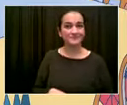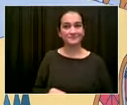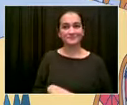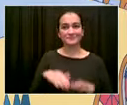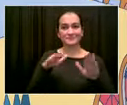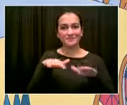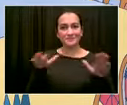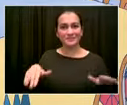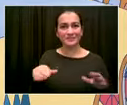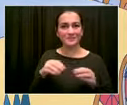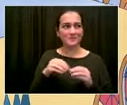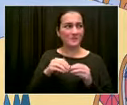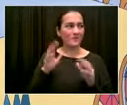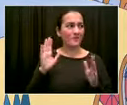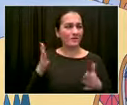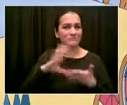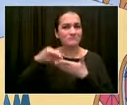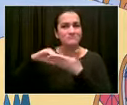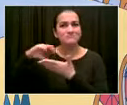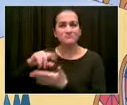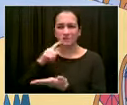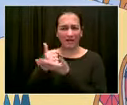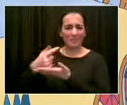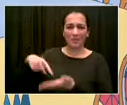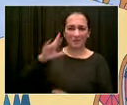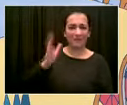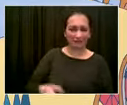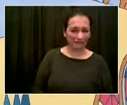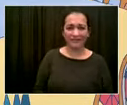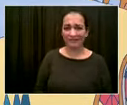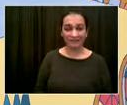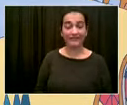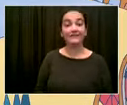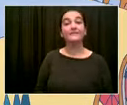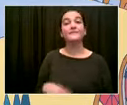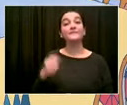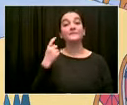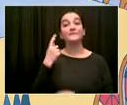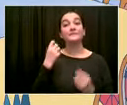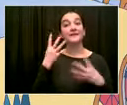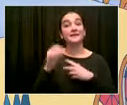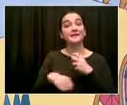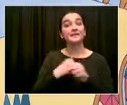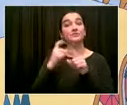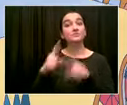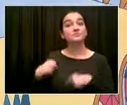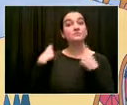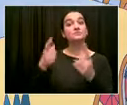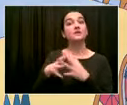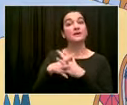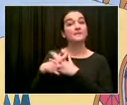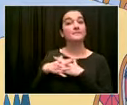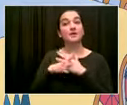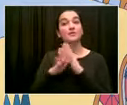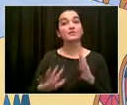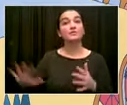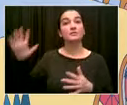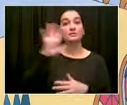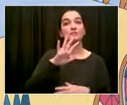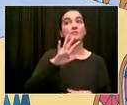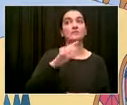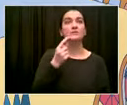the potential for year-round education. It's never been done. It has to be done if we're really going to keep up with the 21st century.